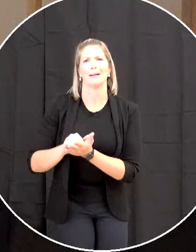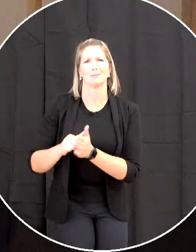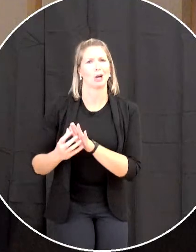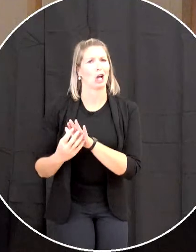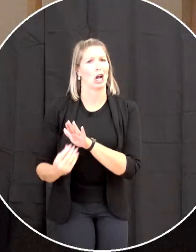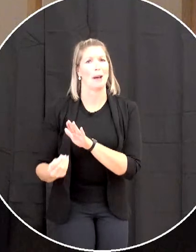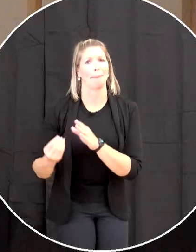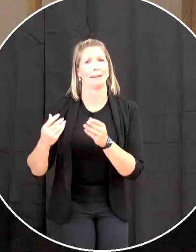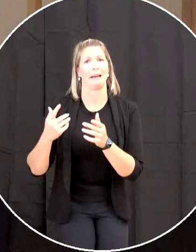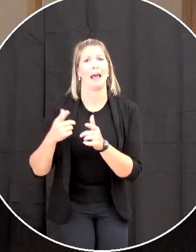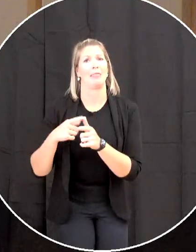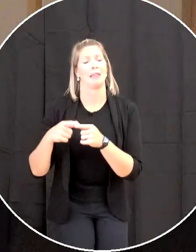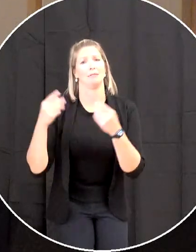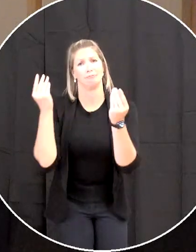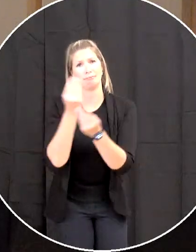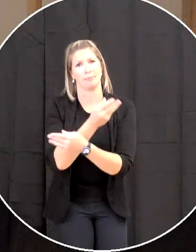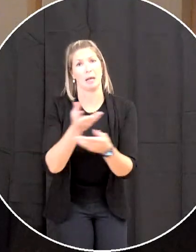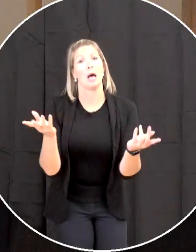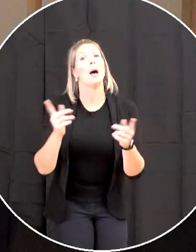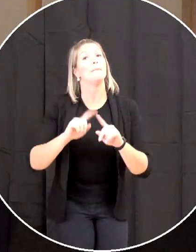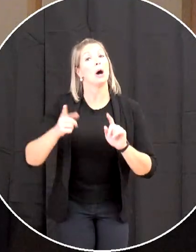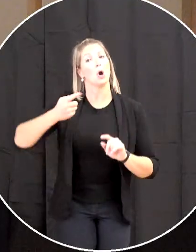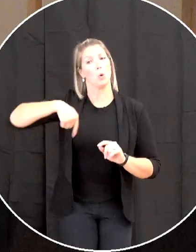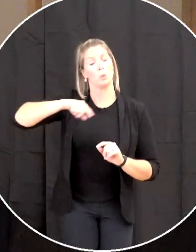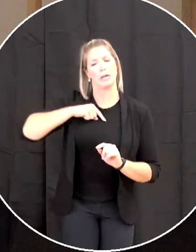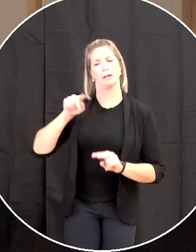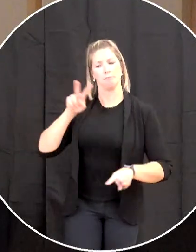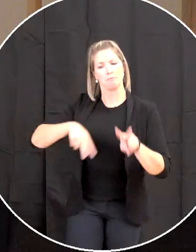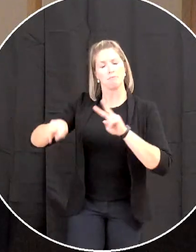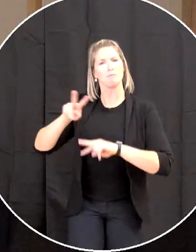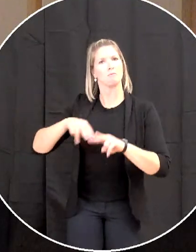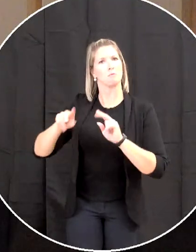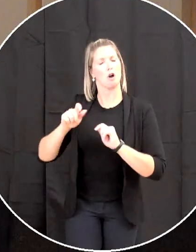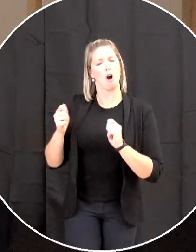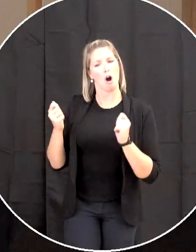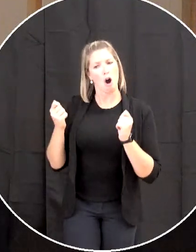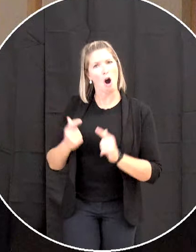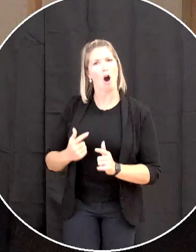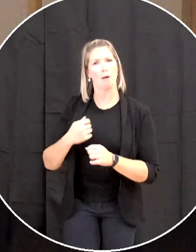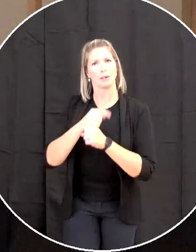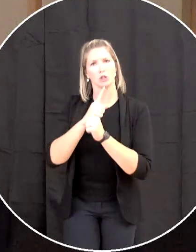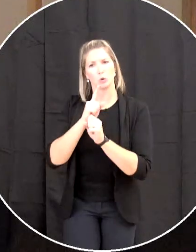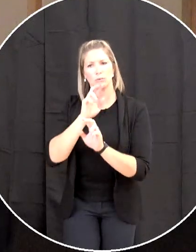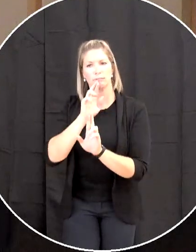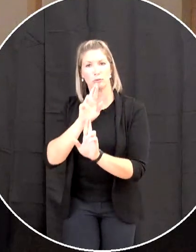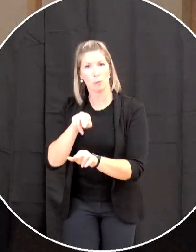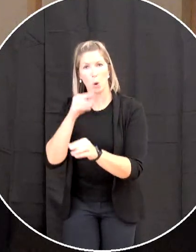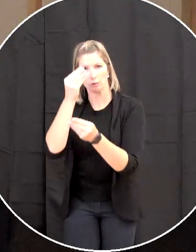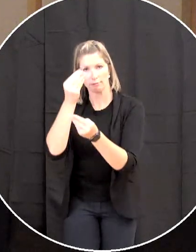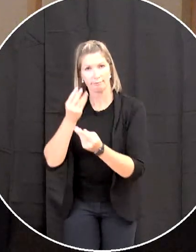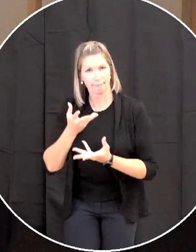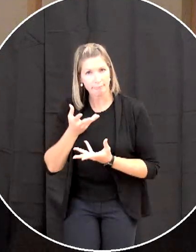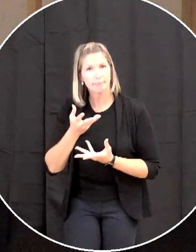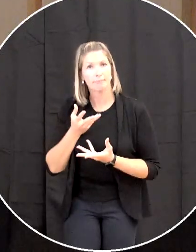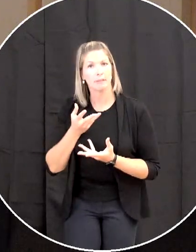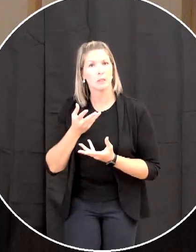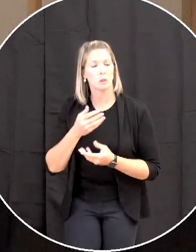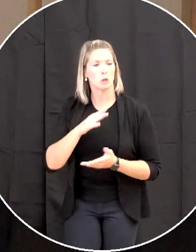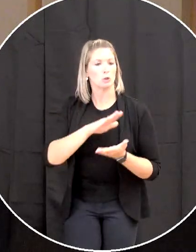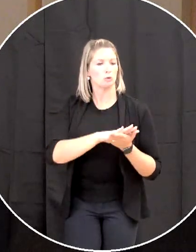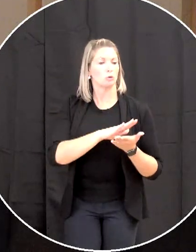we do follow up on all the correspondence. In the case of correspondence from school councils, you know,